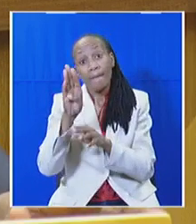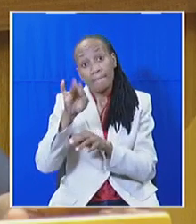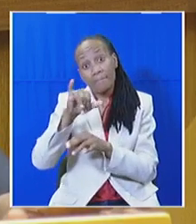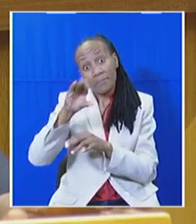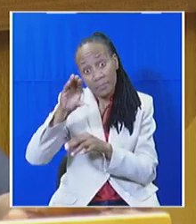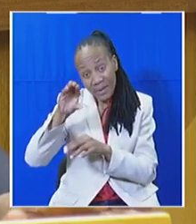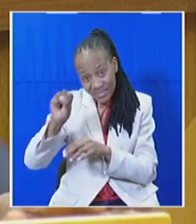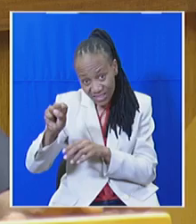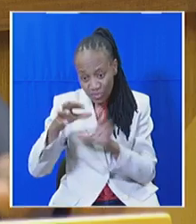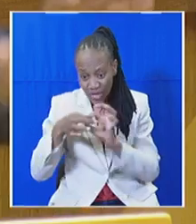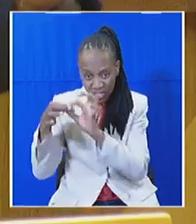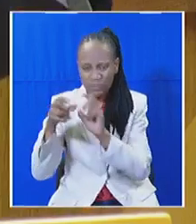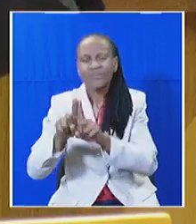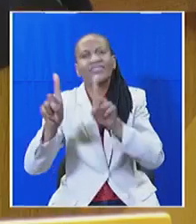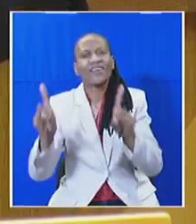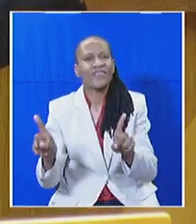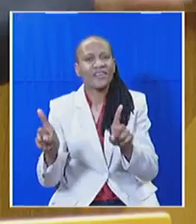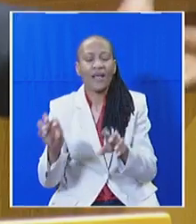are different. There's